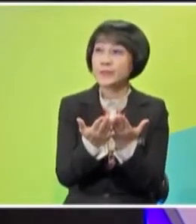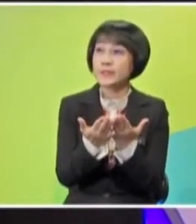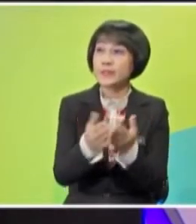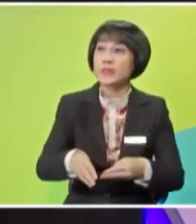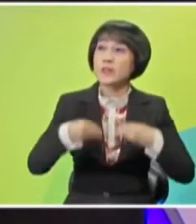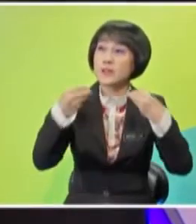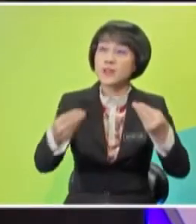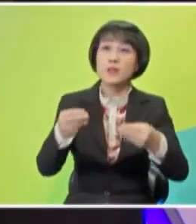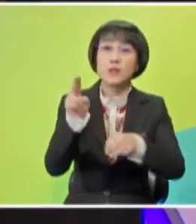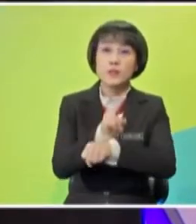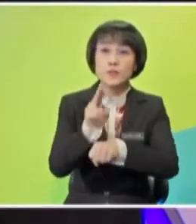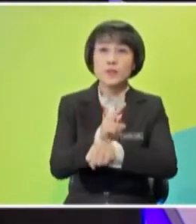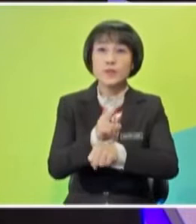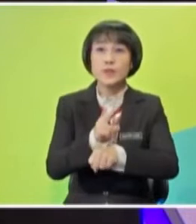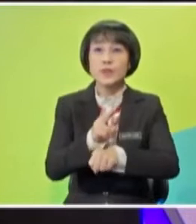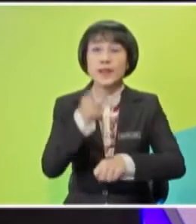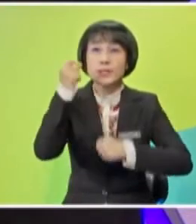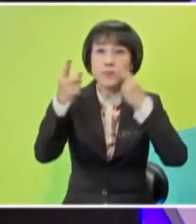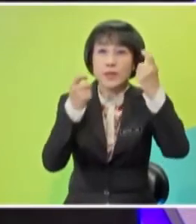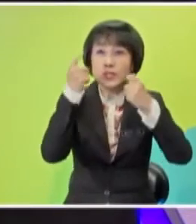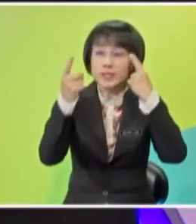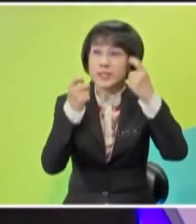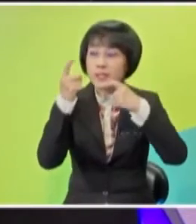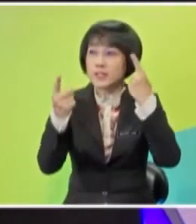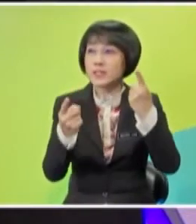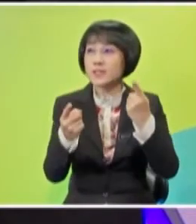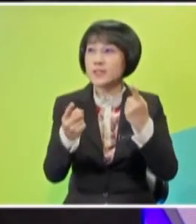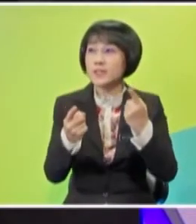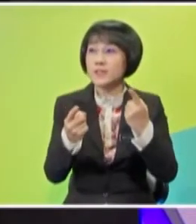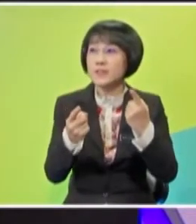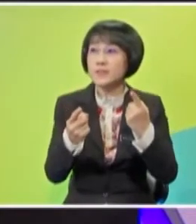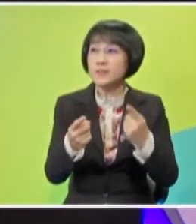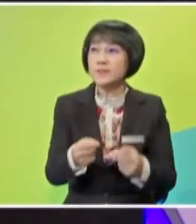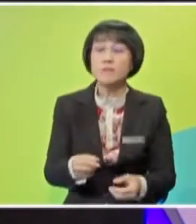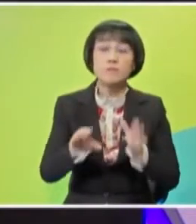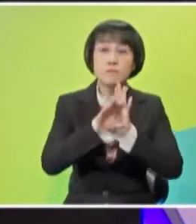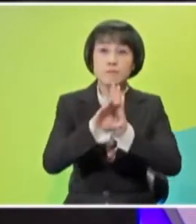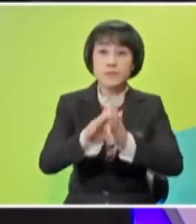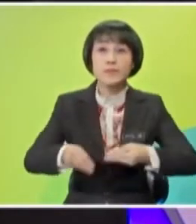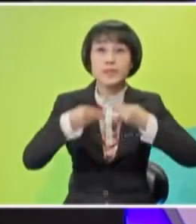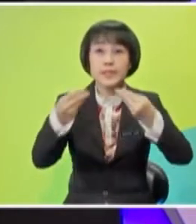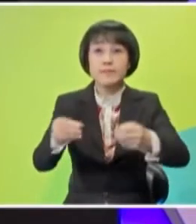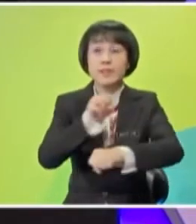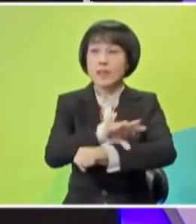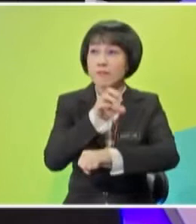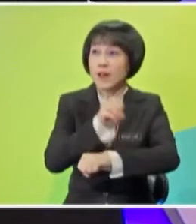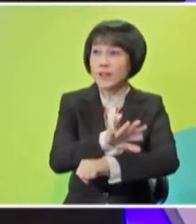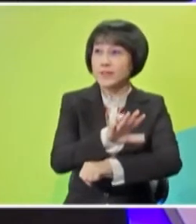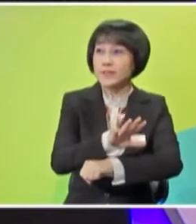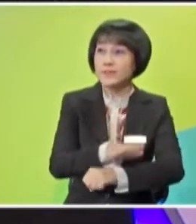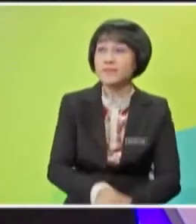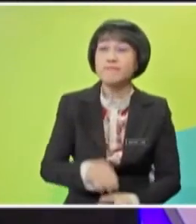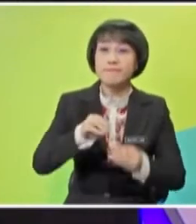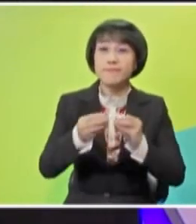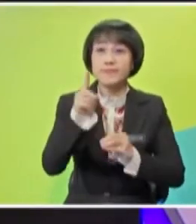gave useful expression, for certain situation. Like for example, giving advice. Yeah. So number